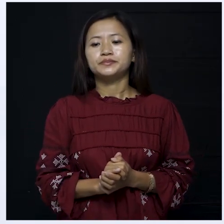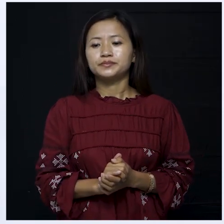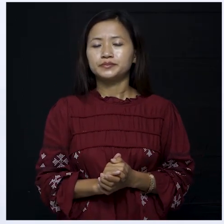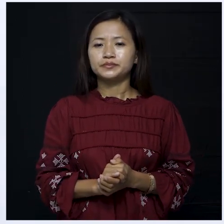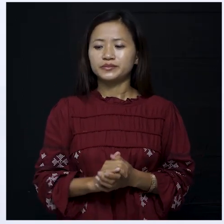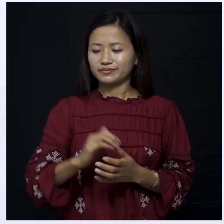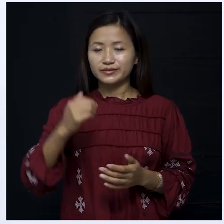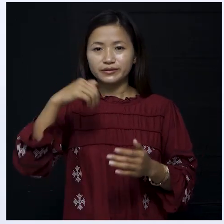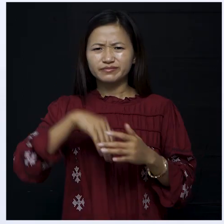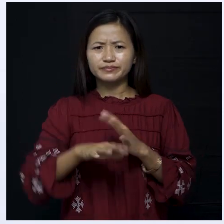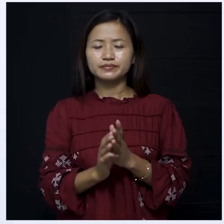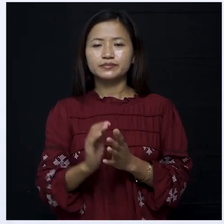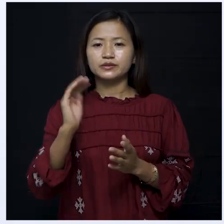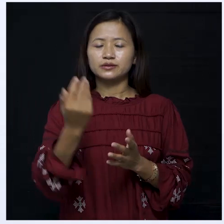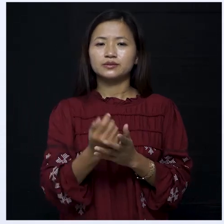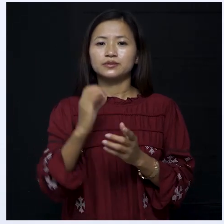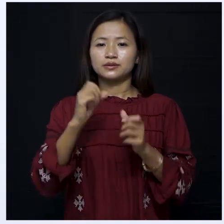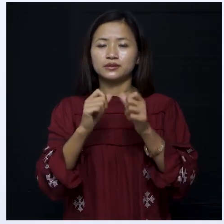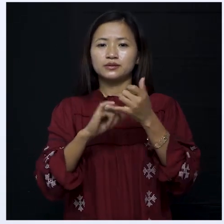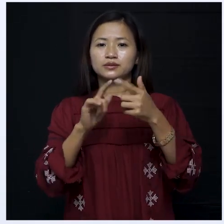In some case, in order to make it